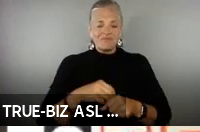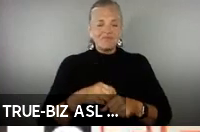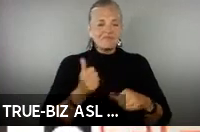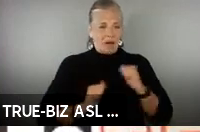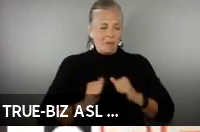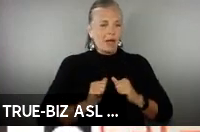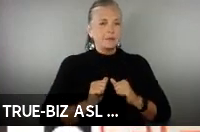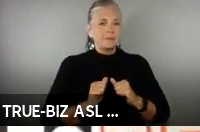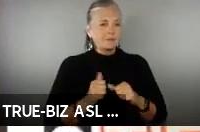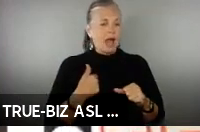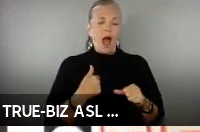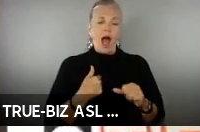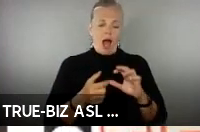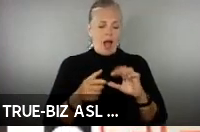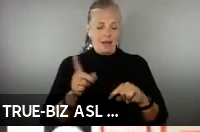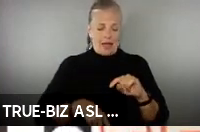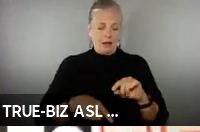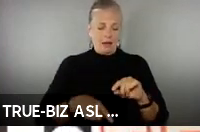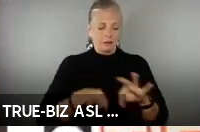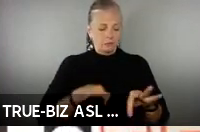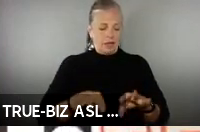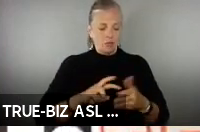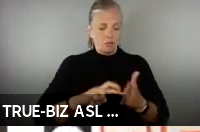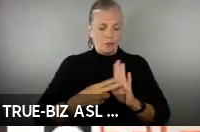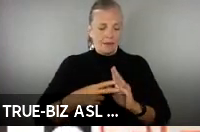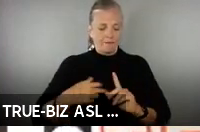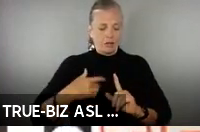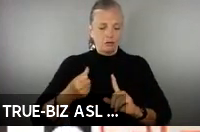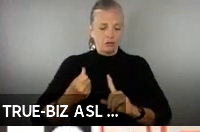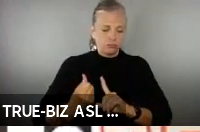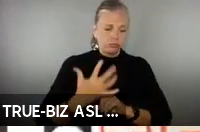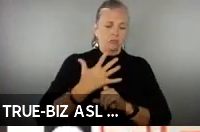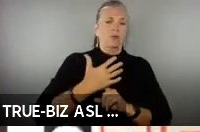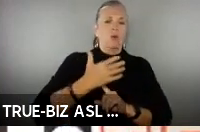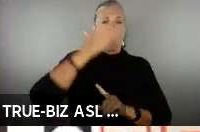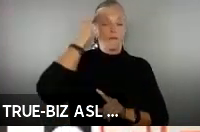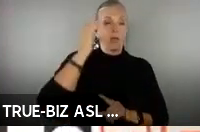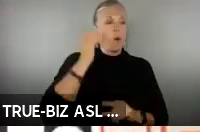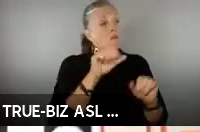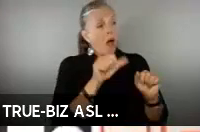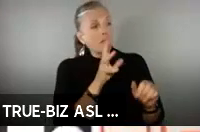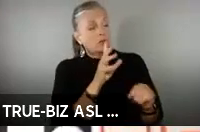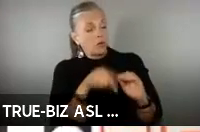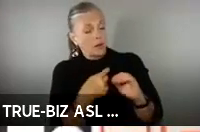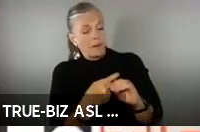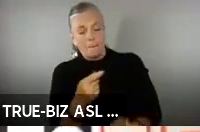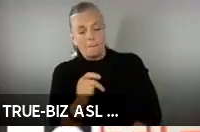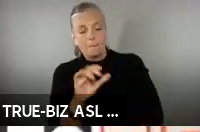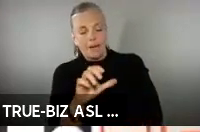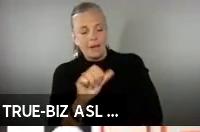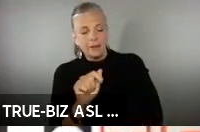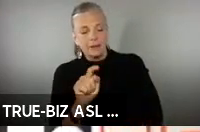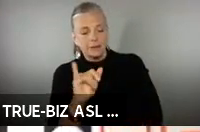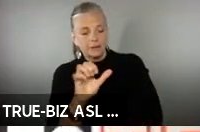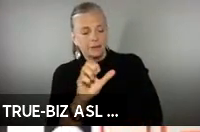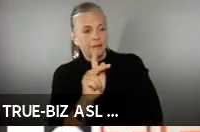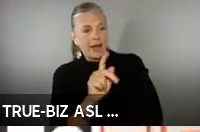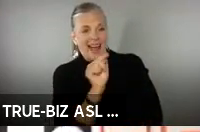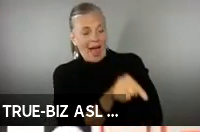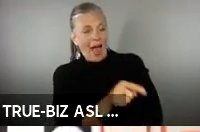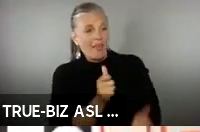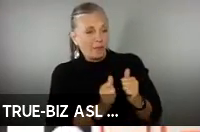I can't speak to what a sensory overload is. I can speak to what a panic attack is like. And this play certainly gave me a mild panic